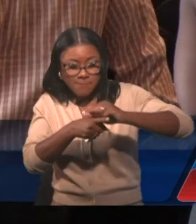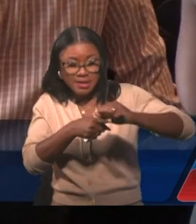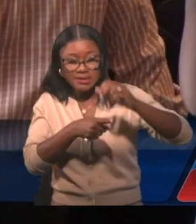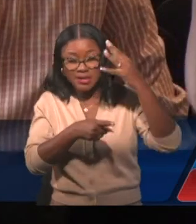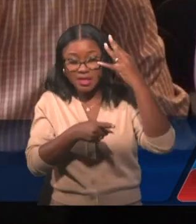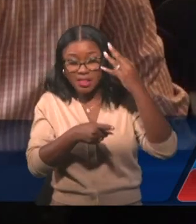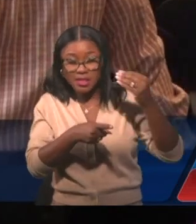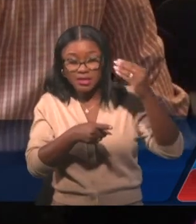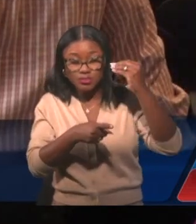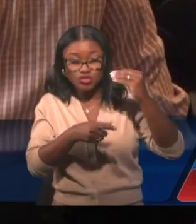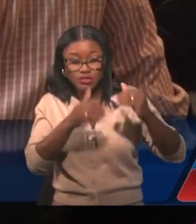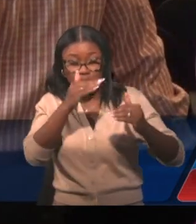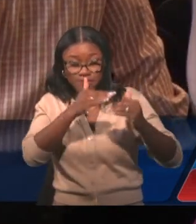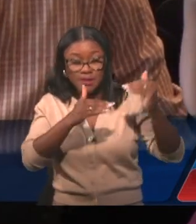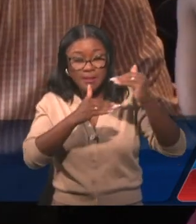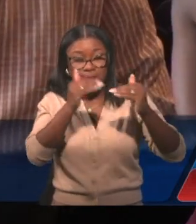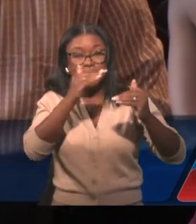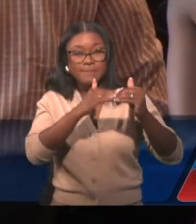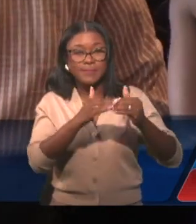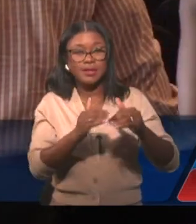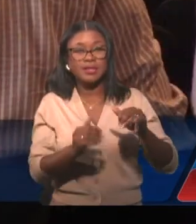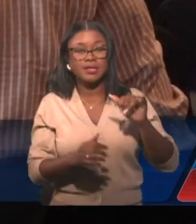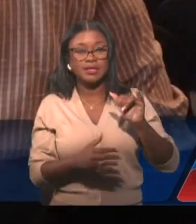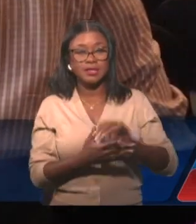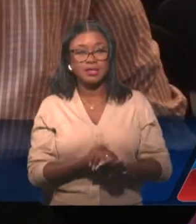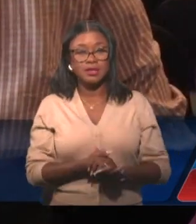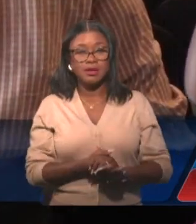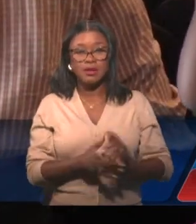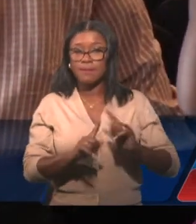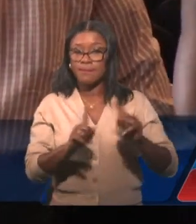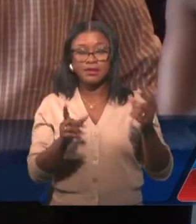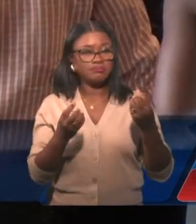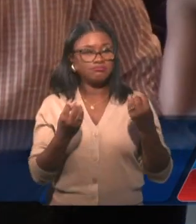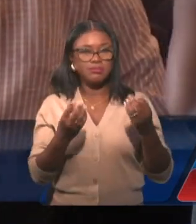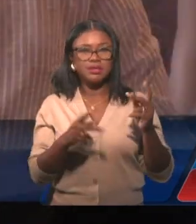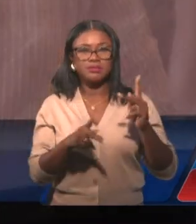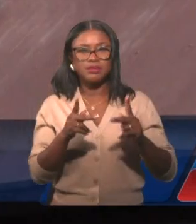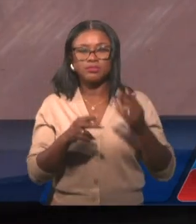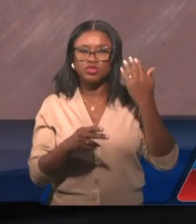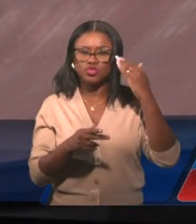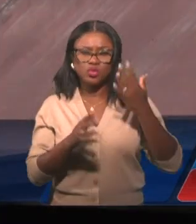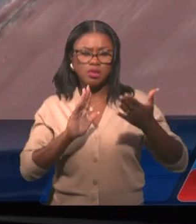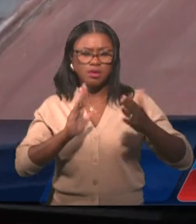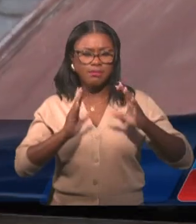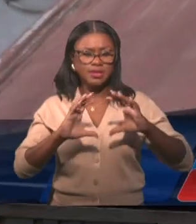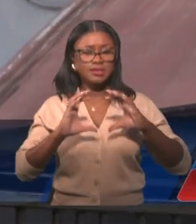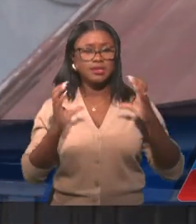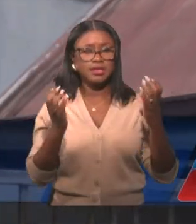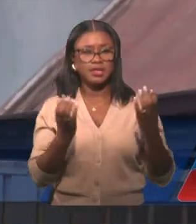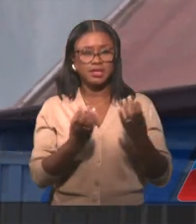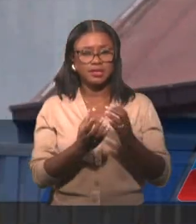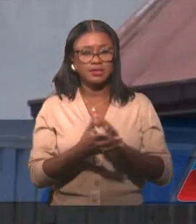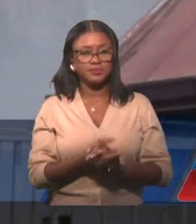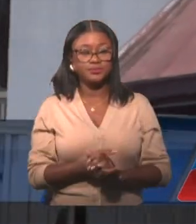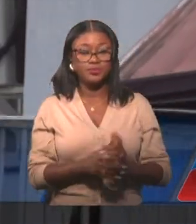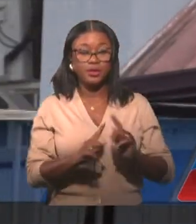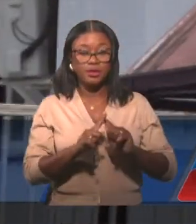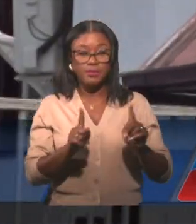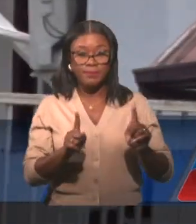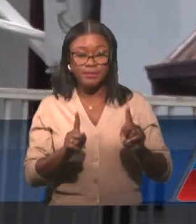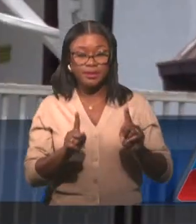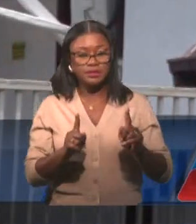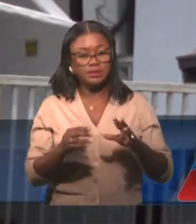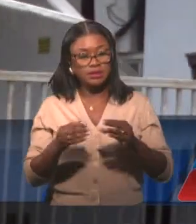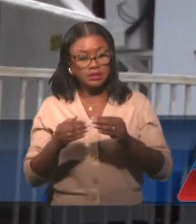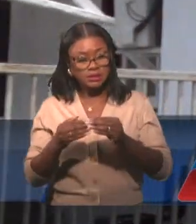on a building site is really like an alien world compared to the classroom. But under the guidance of executives at NH,